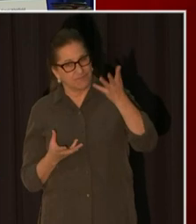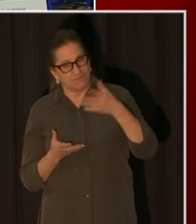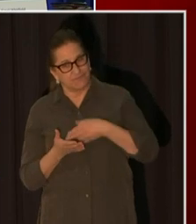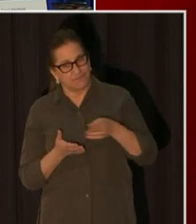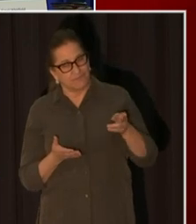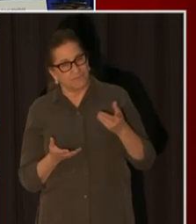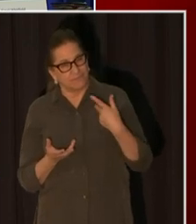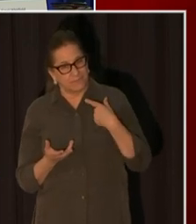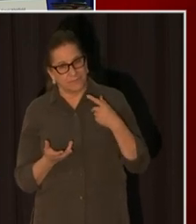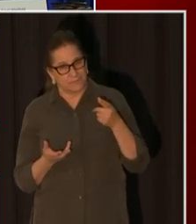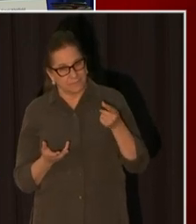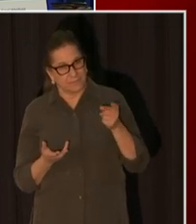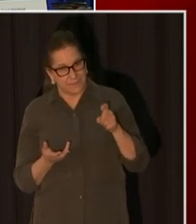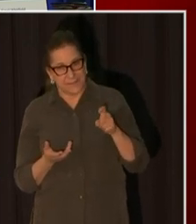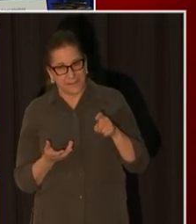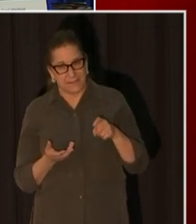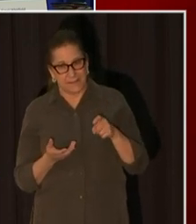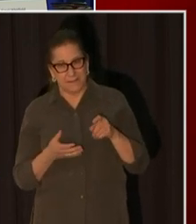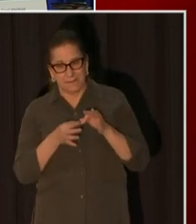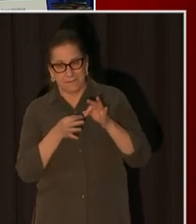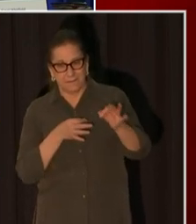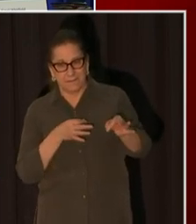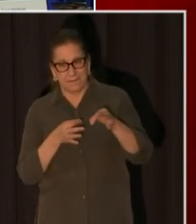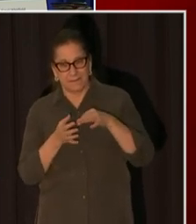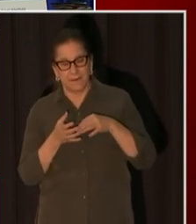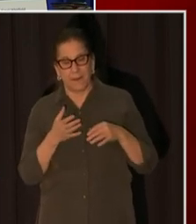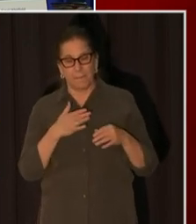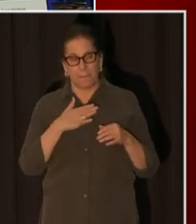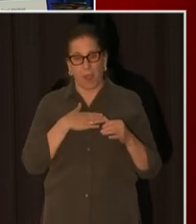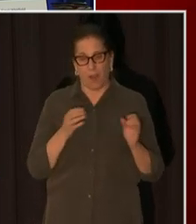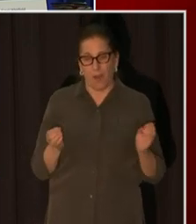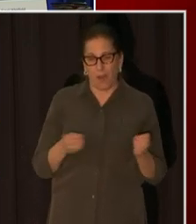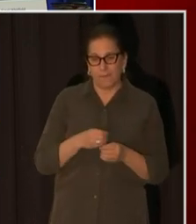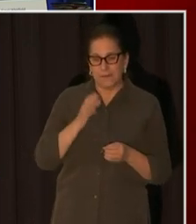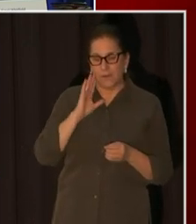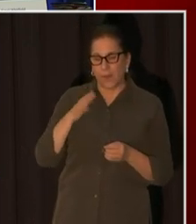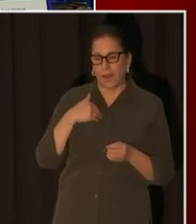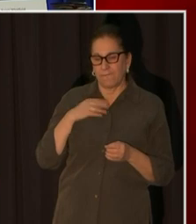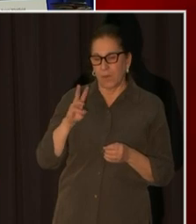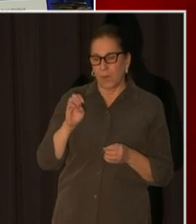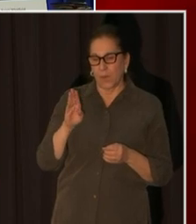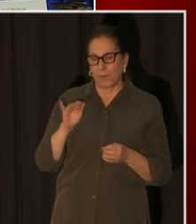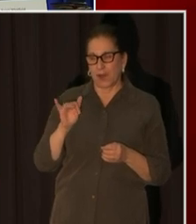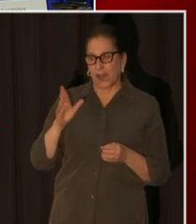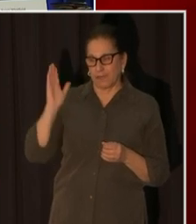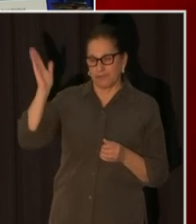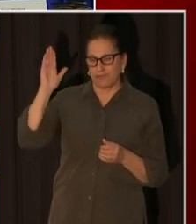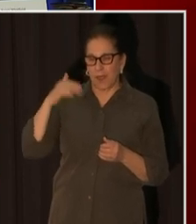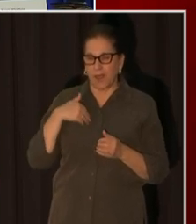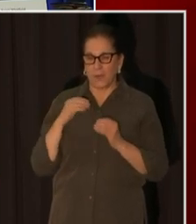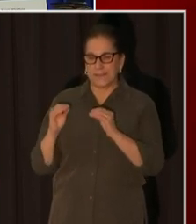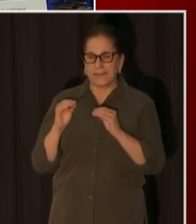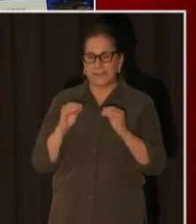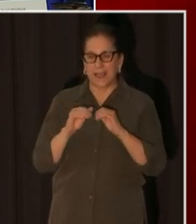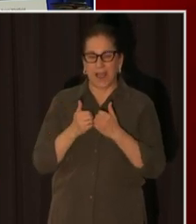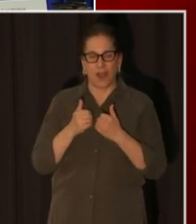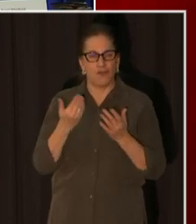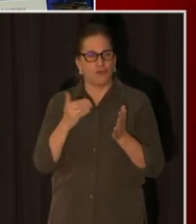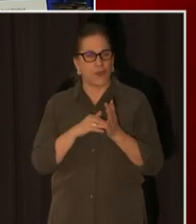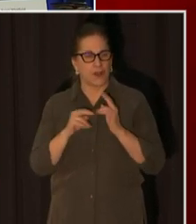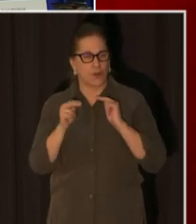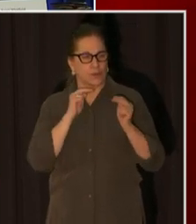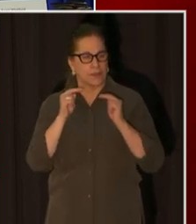lists them and posts them sort of as a marketplace for businesses, big businesses around and institutions